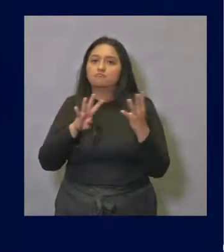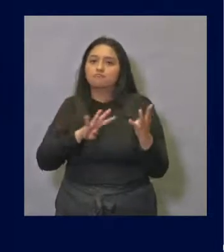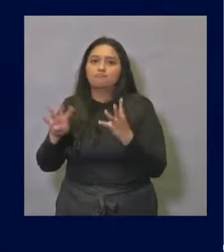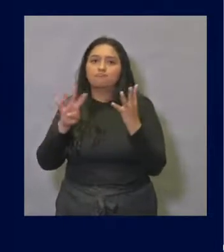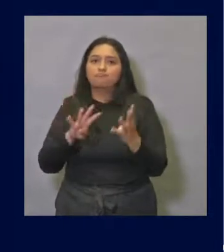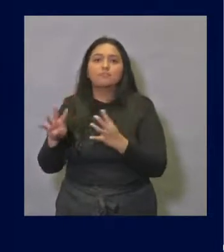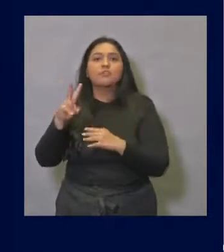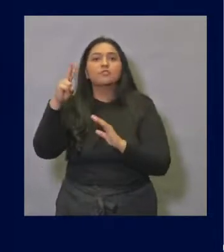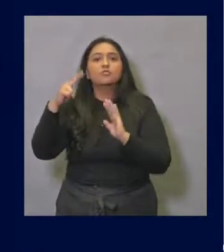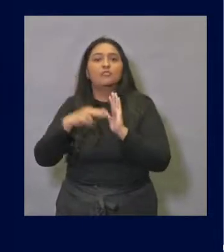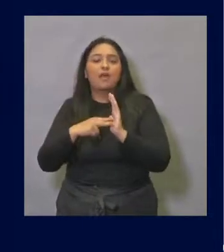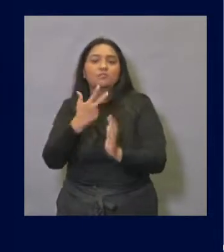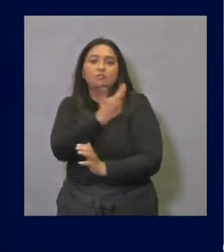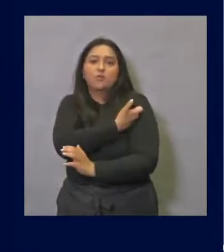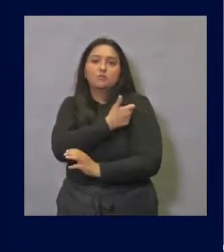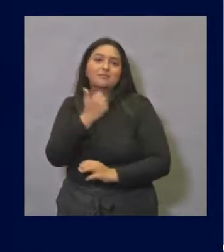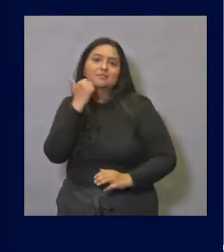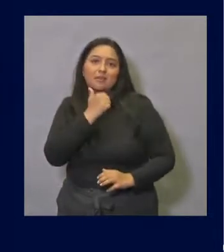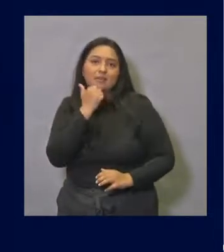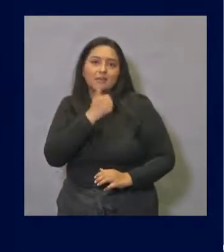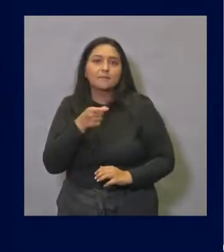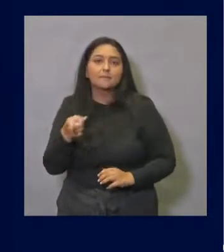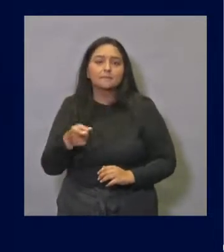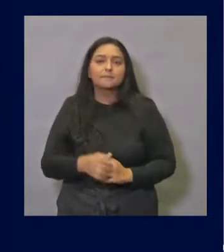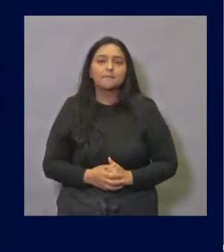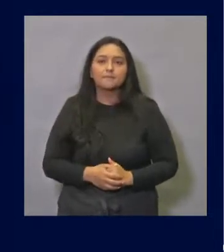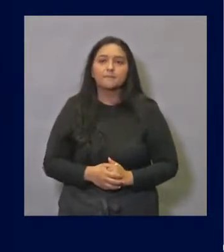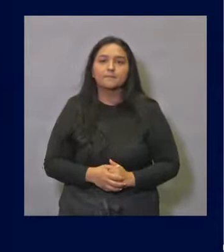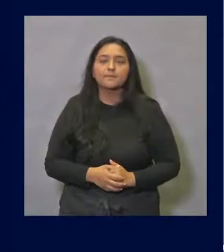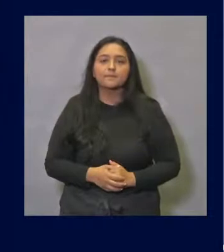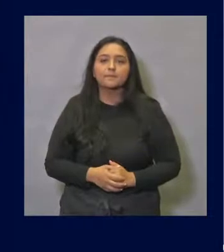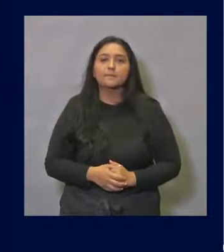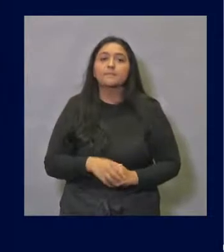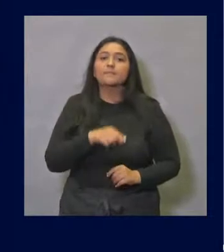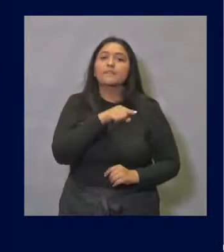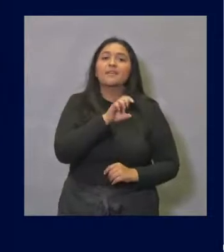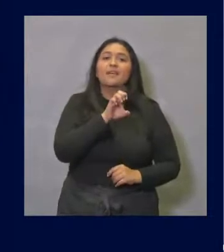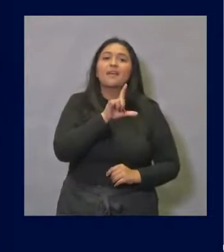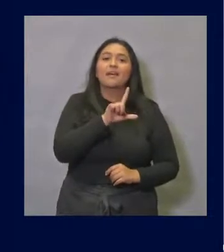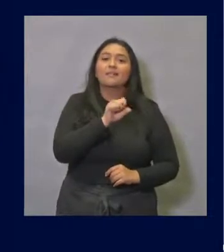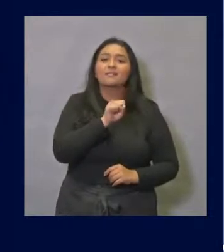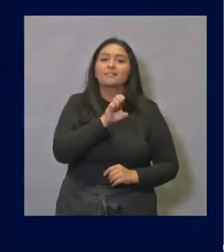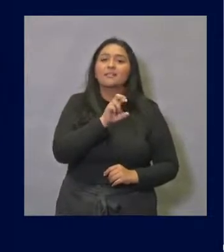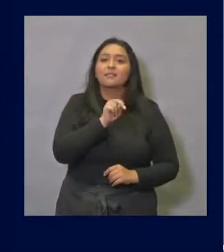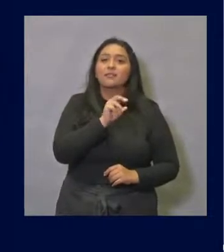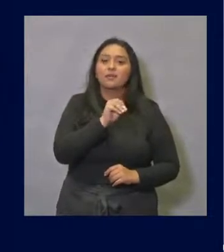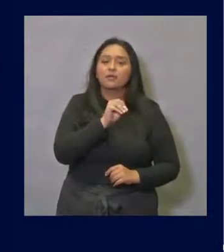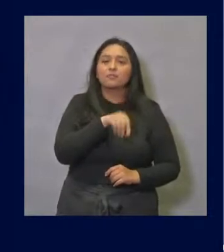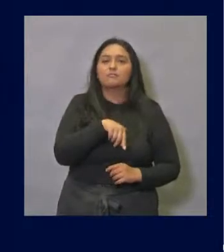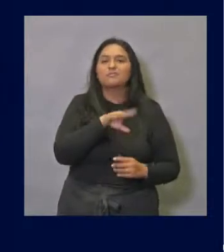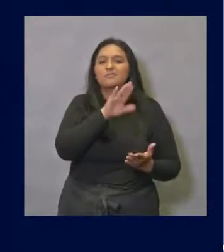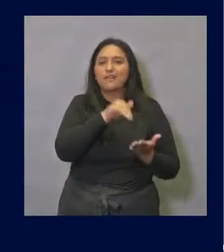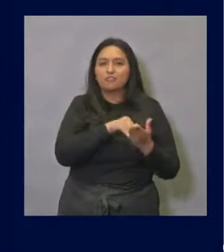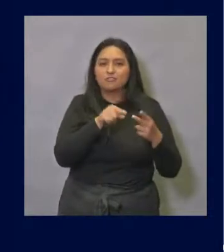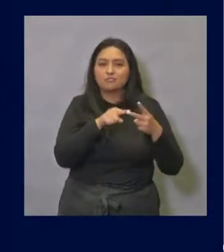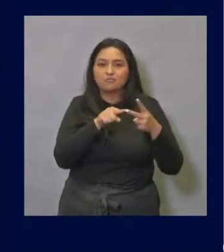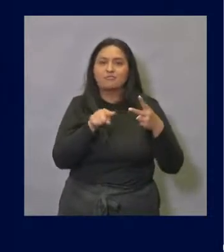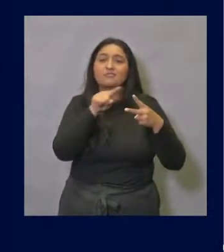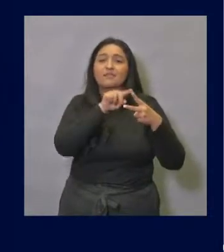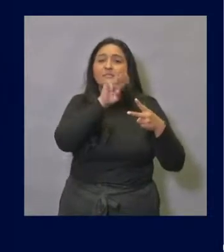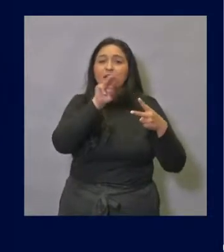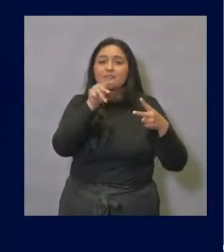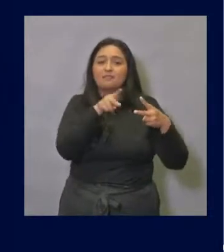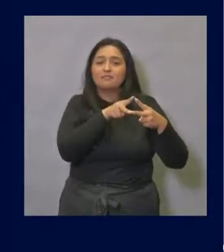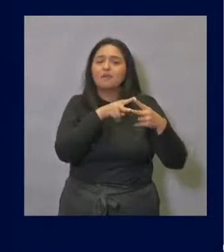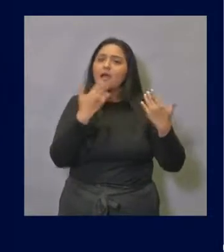administering 2,000 doses of vaccine each day. The El Sereno Recreation Center and Magic Mountain have been critical in our